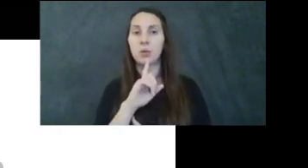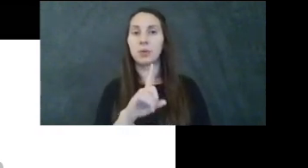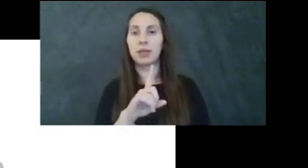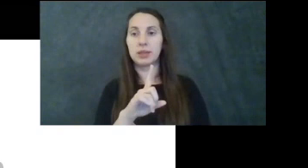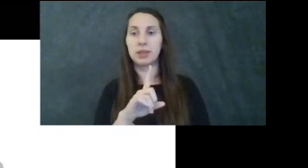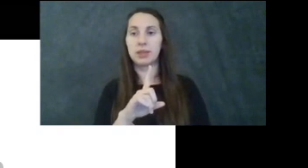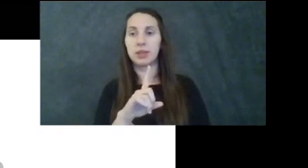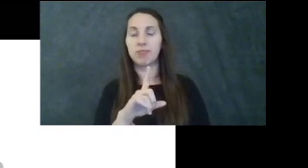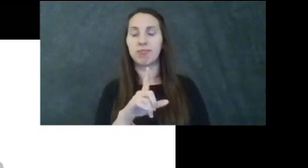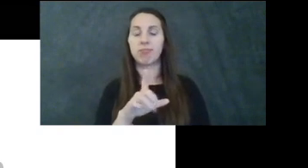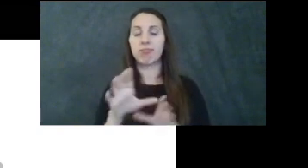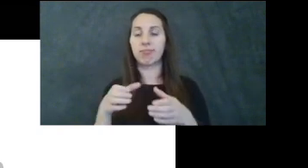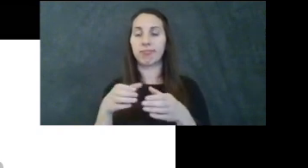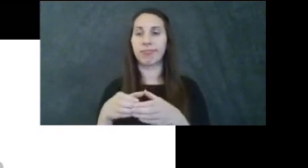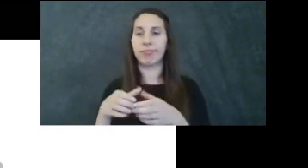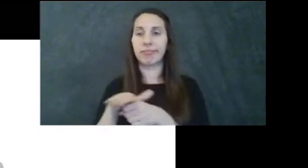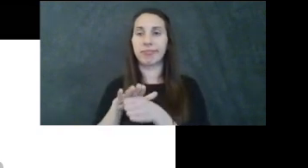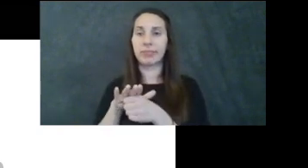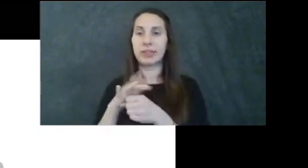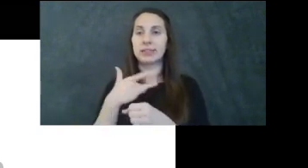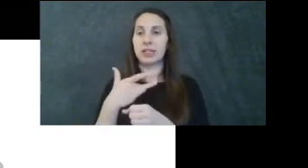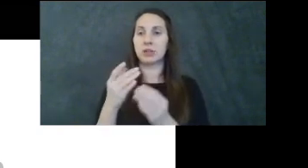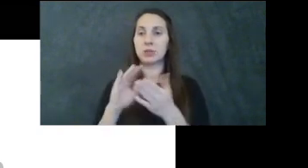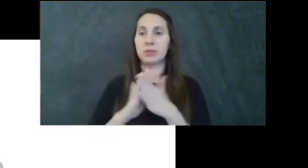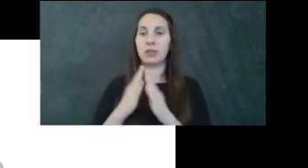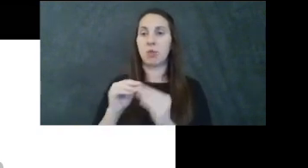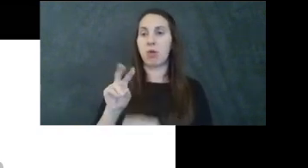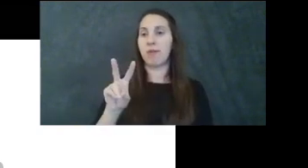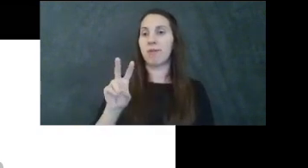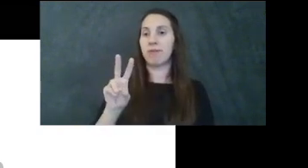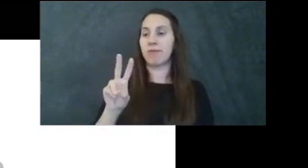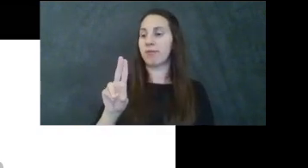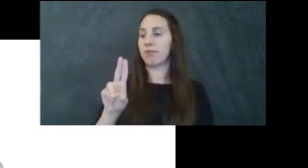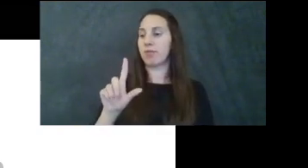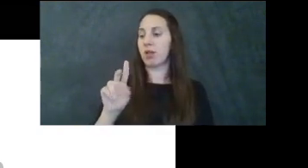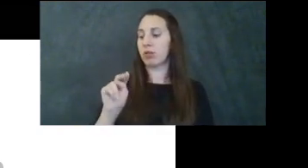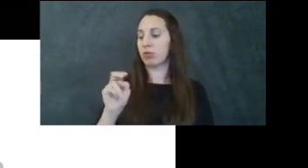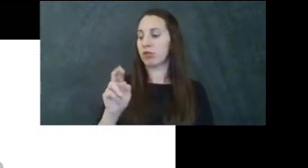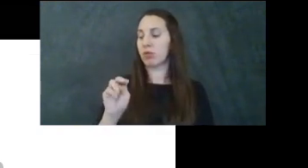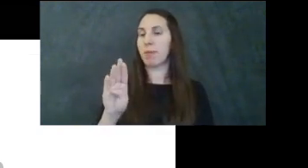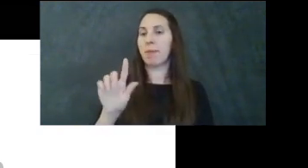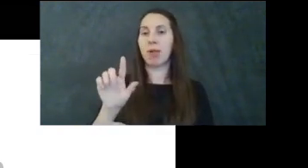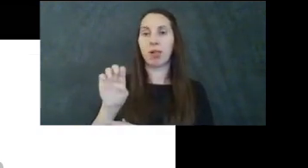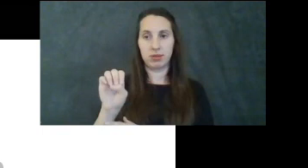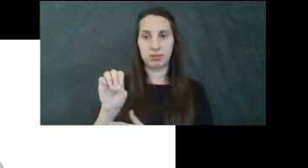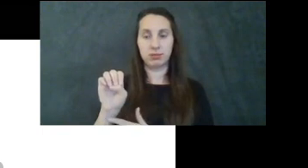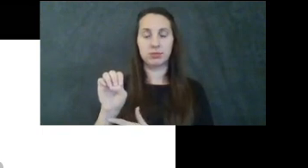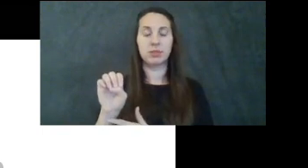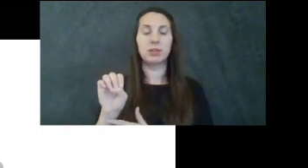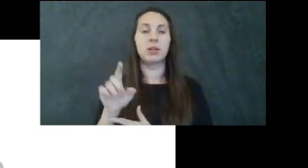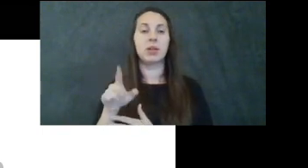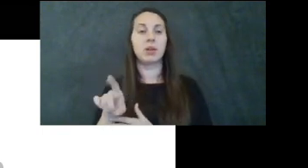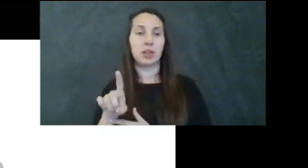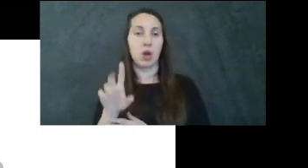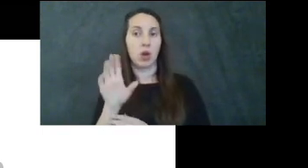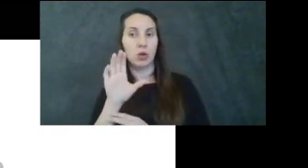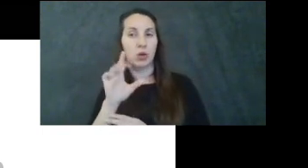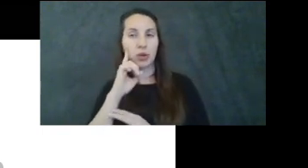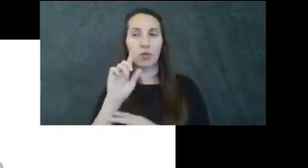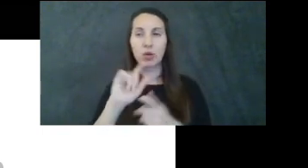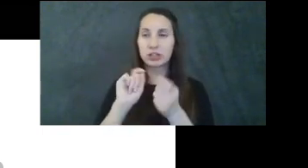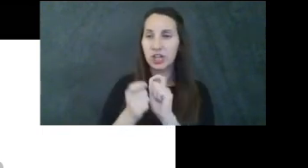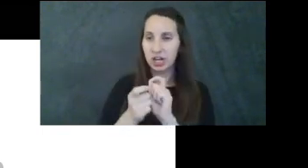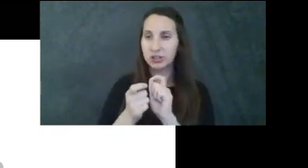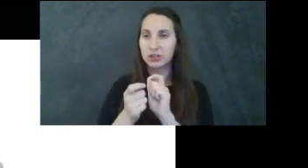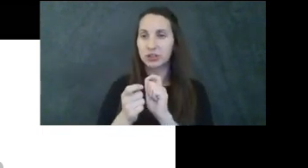vulnerable, lesser employed, lesser incomes, and they are looking for change as well.